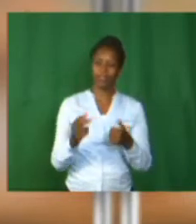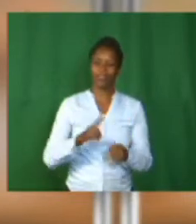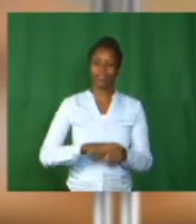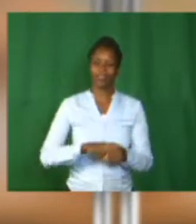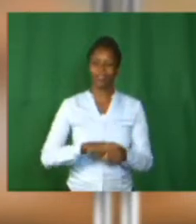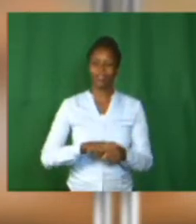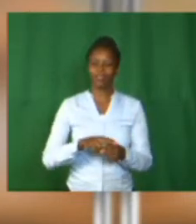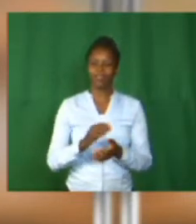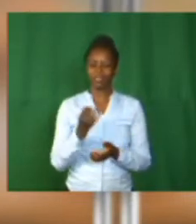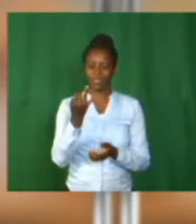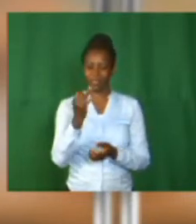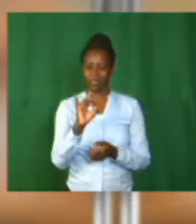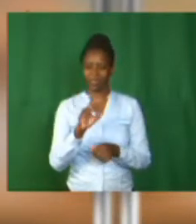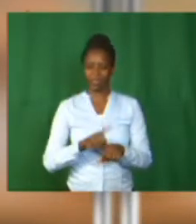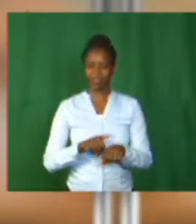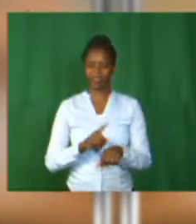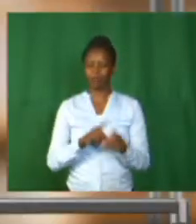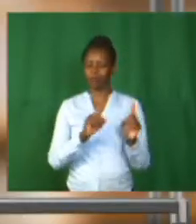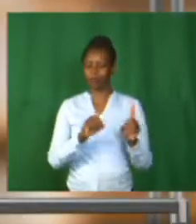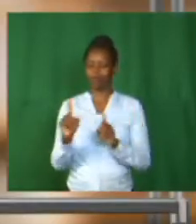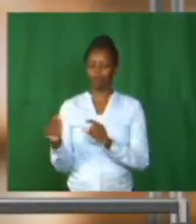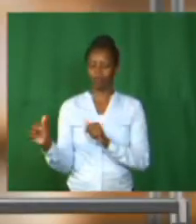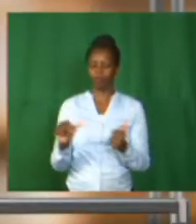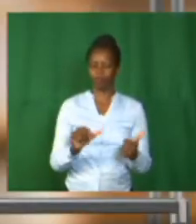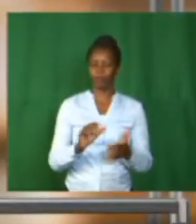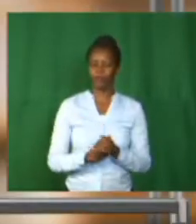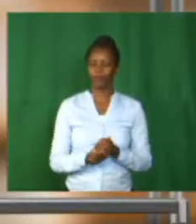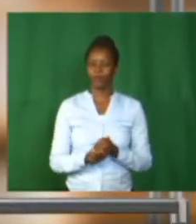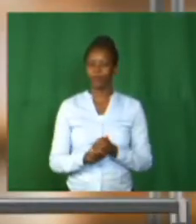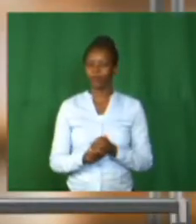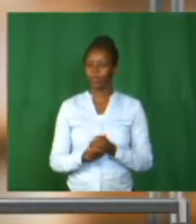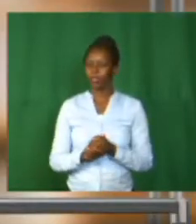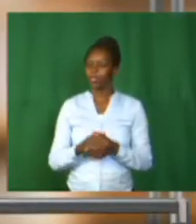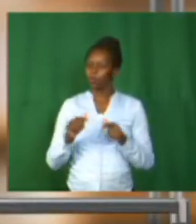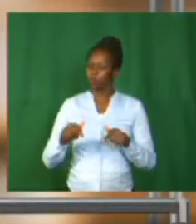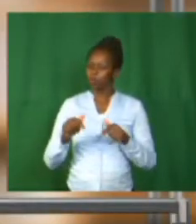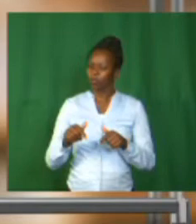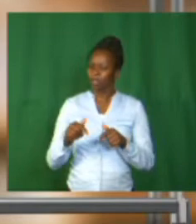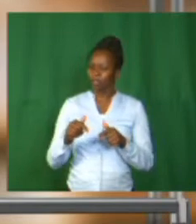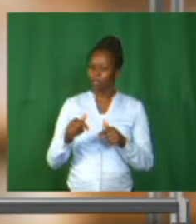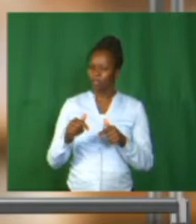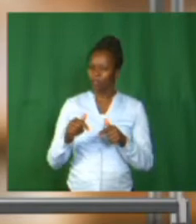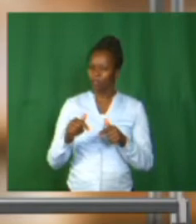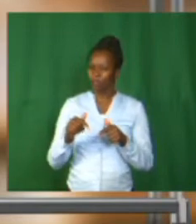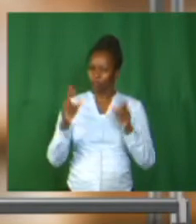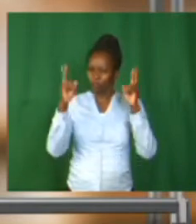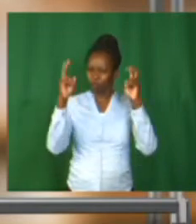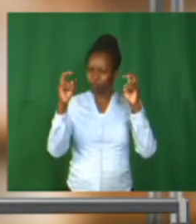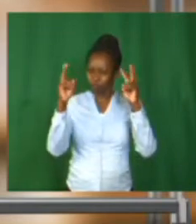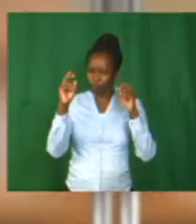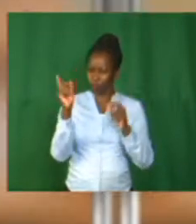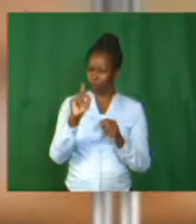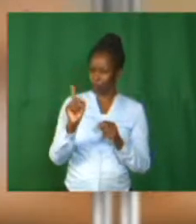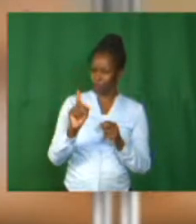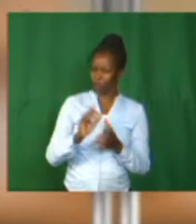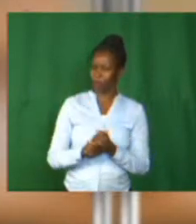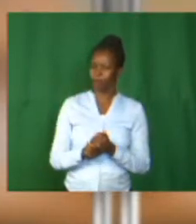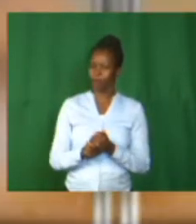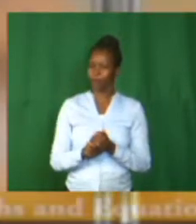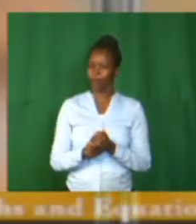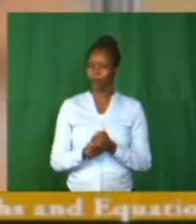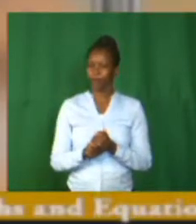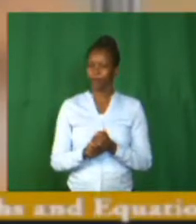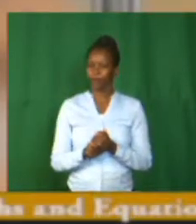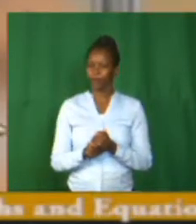the second time, isn't it? Yeah, thanks. All right. What is today's lesson? What is today's topic, actually? Well, today we are